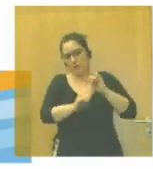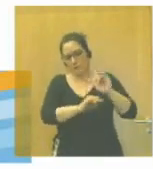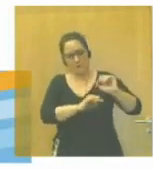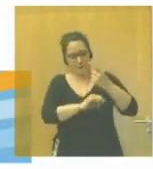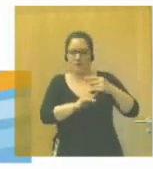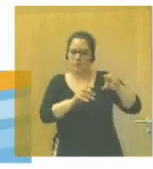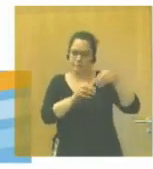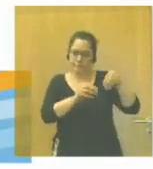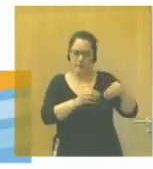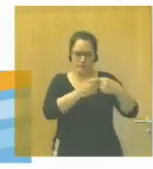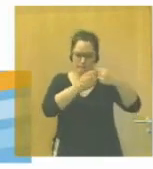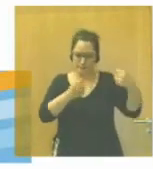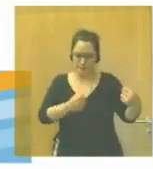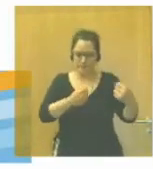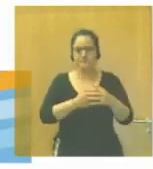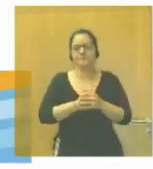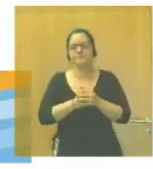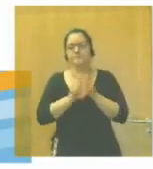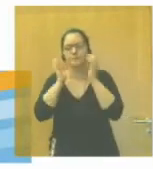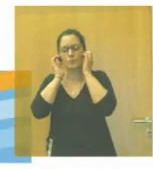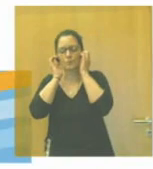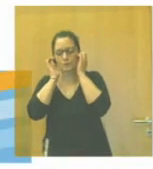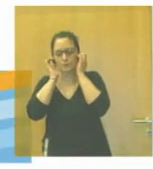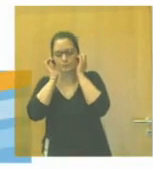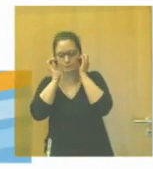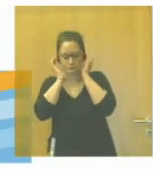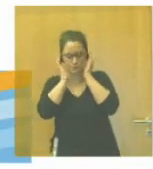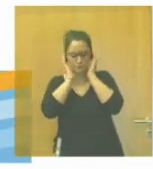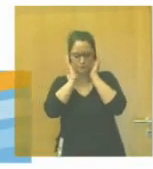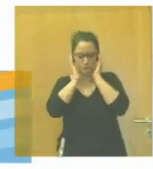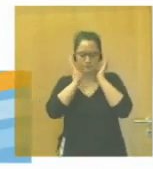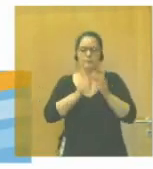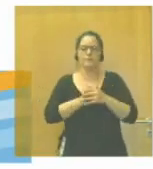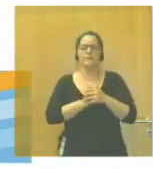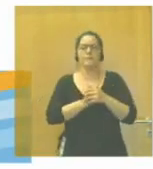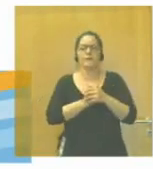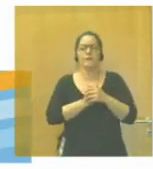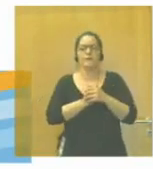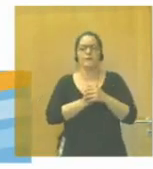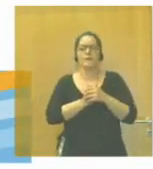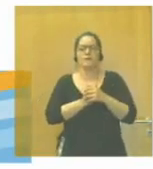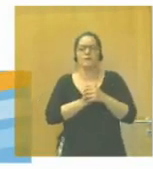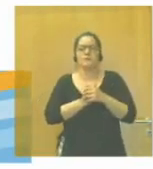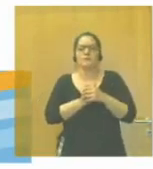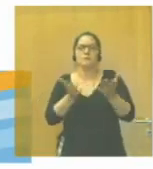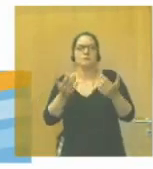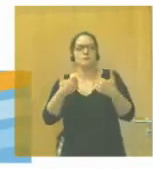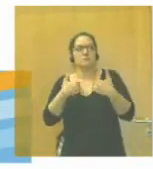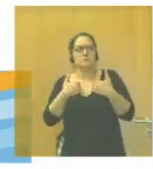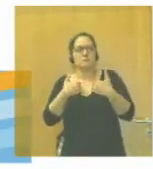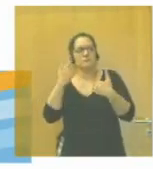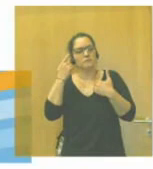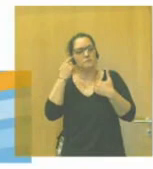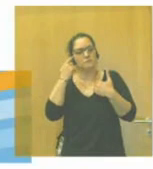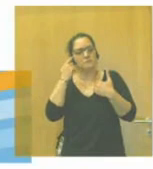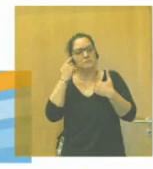Effective suicide prevention really is the list of components that are on the left-hand side here. But I do think, as I said, we released our